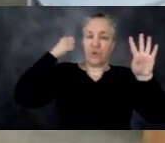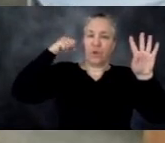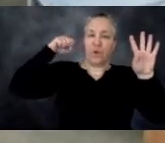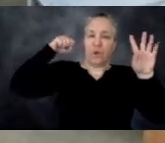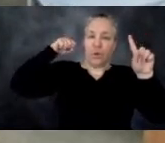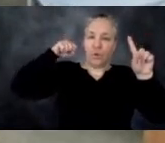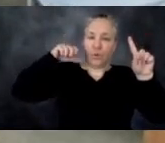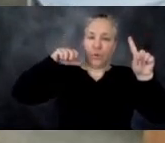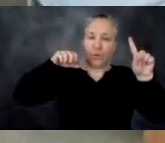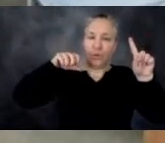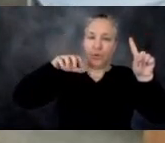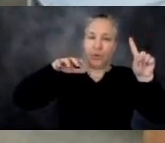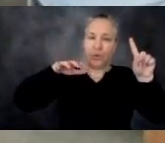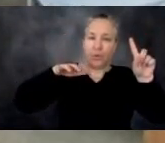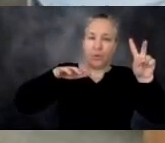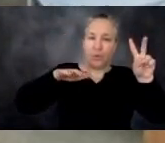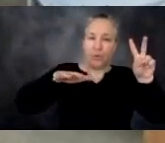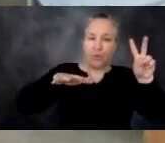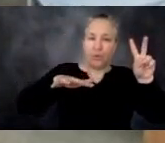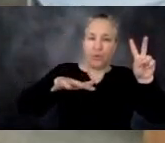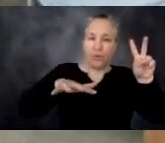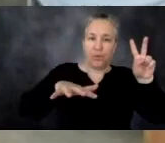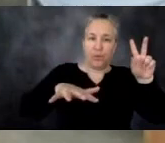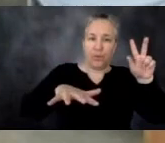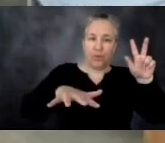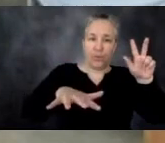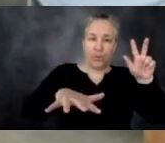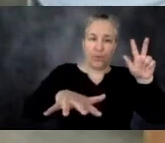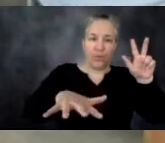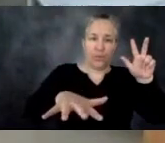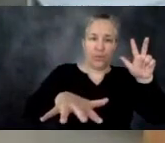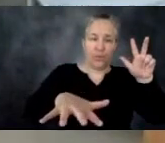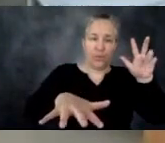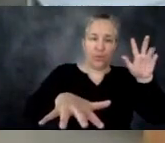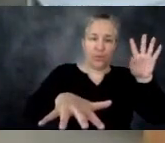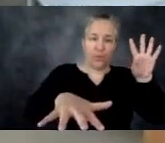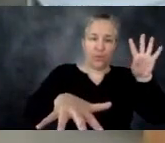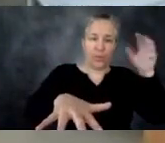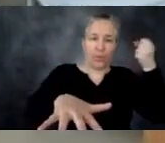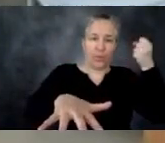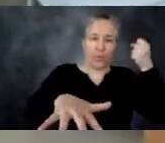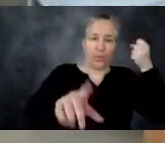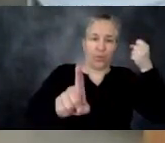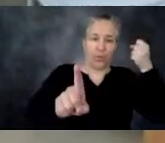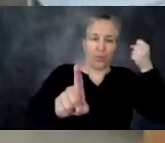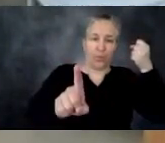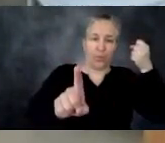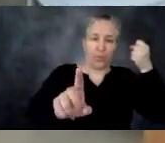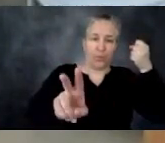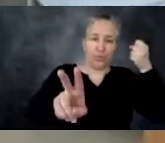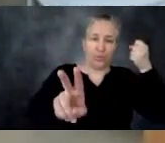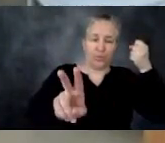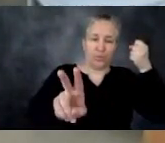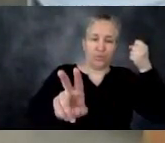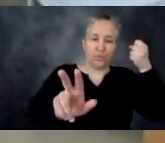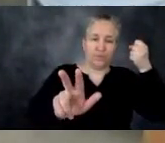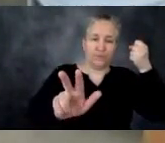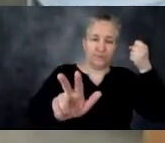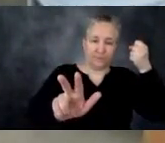four, exhale, one, two, three, four, hold, one,